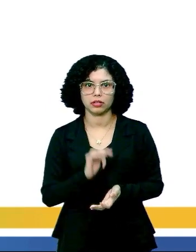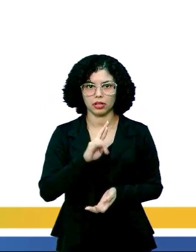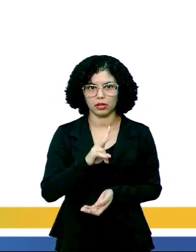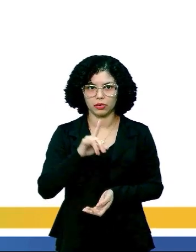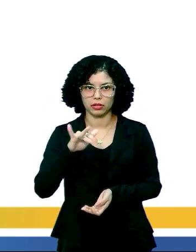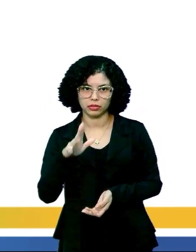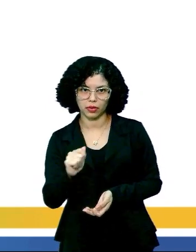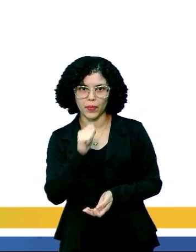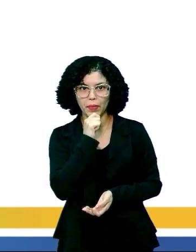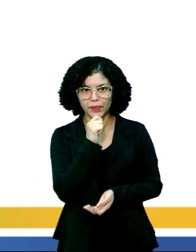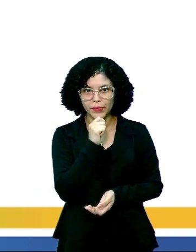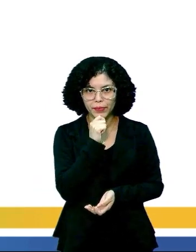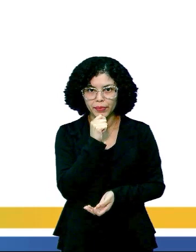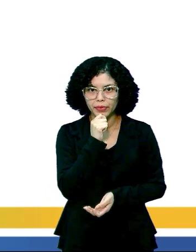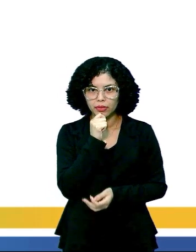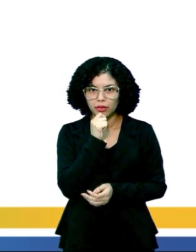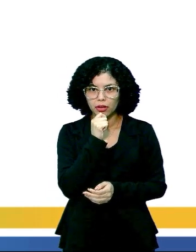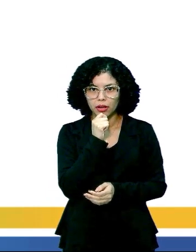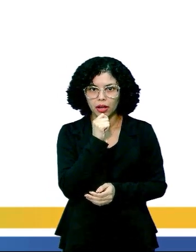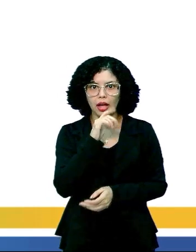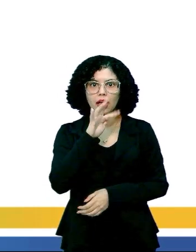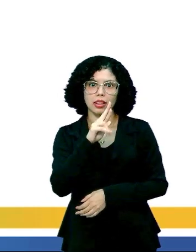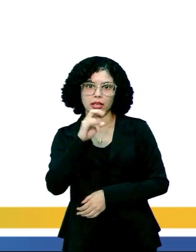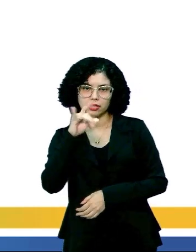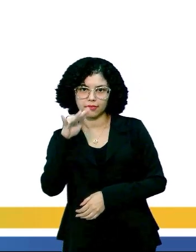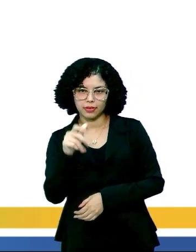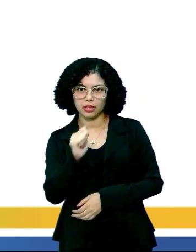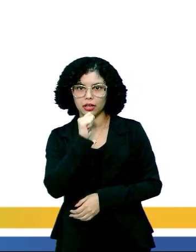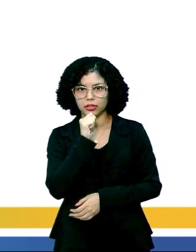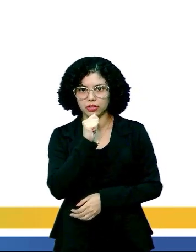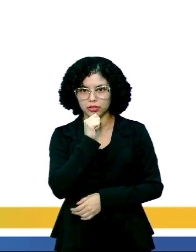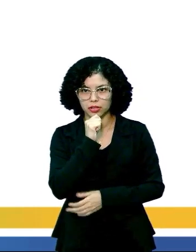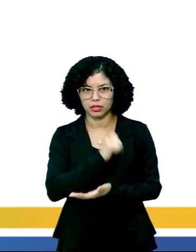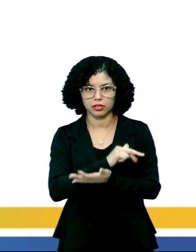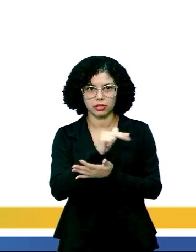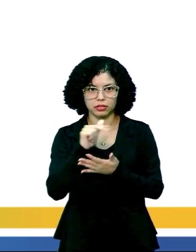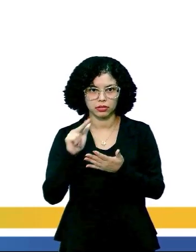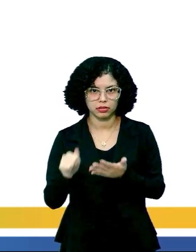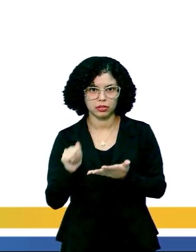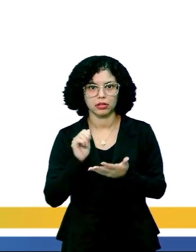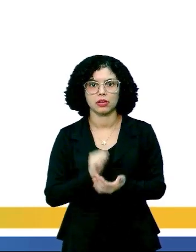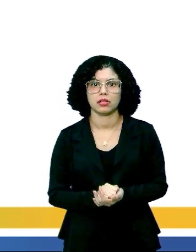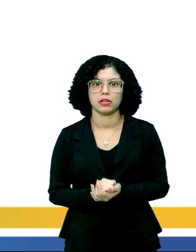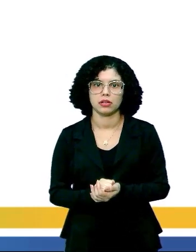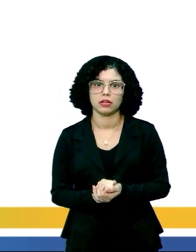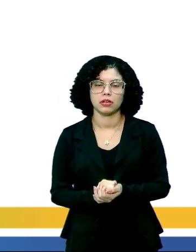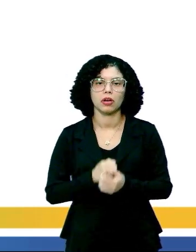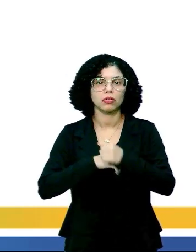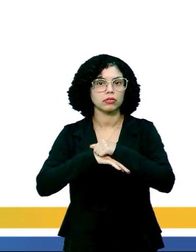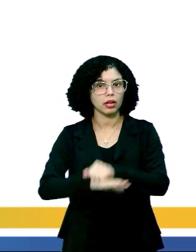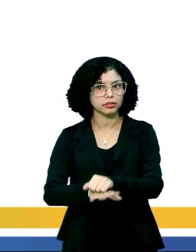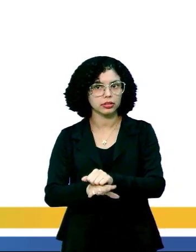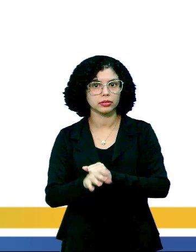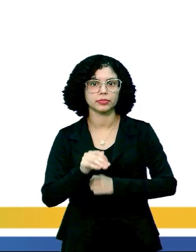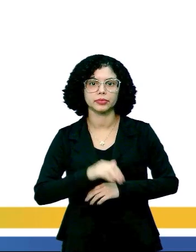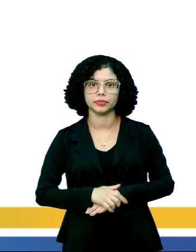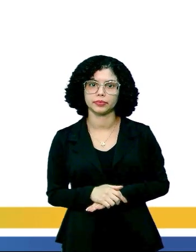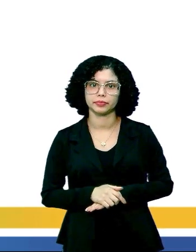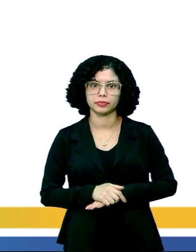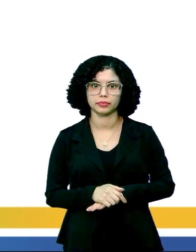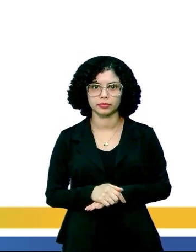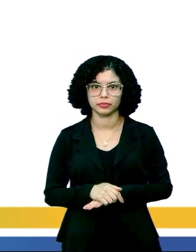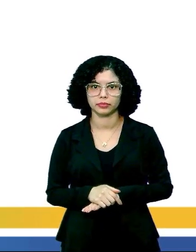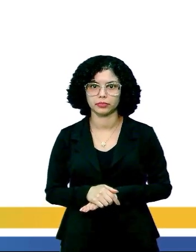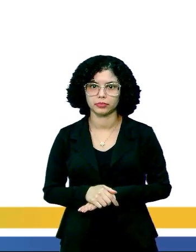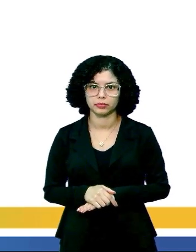Chinese bureaucracy are encouraging citizens to classify themselves and are raising some controversy